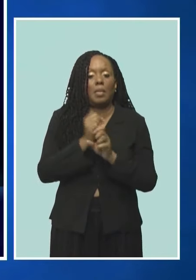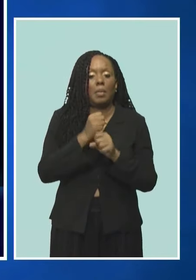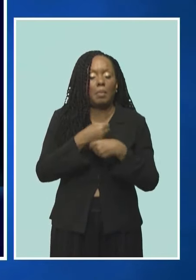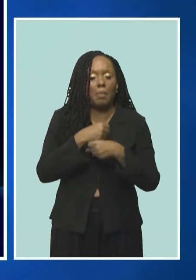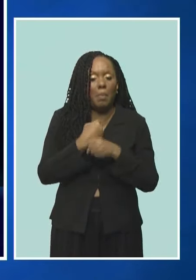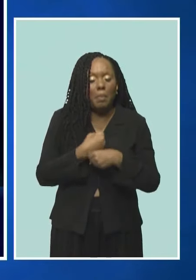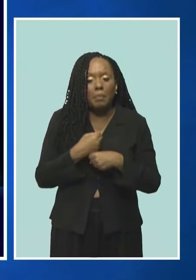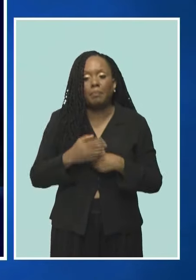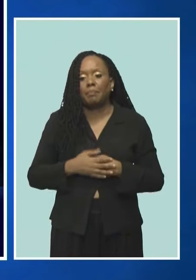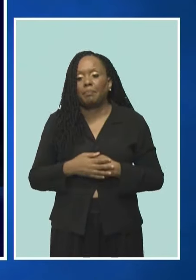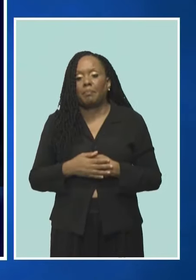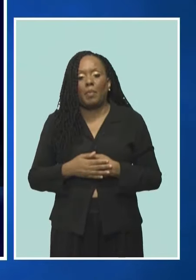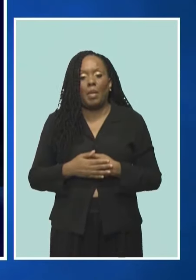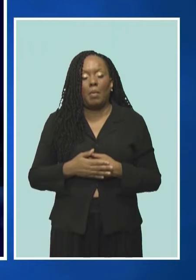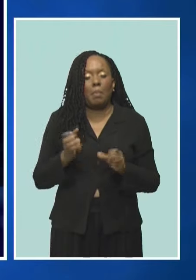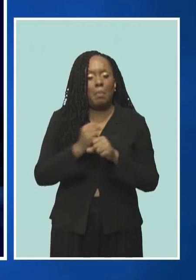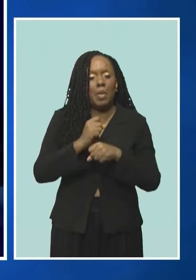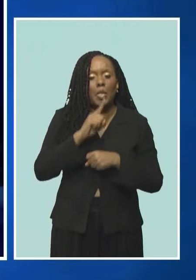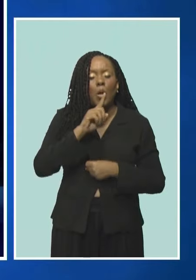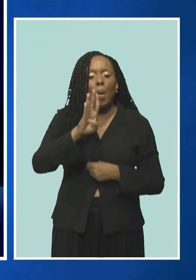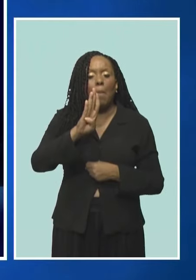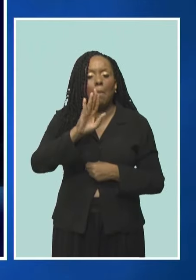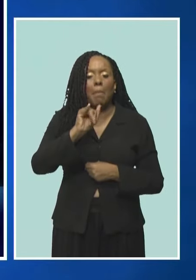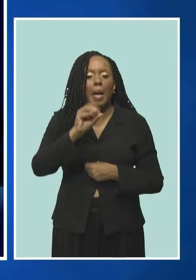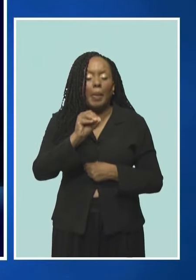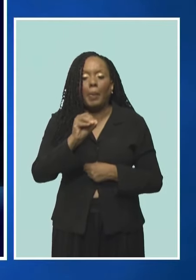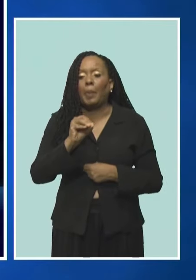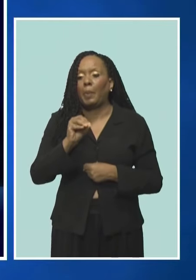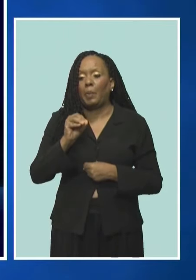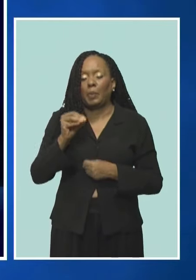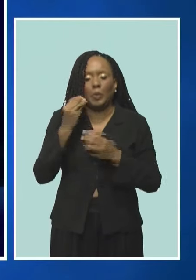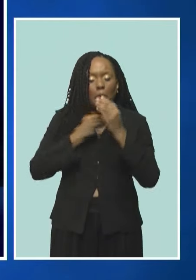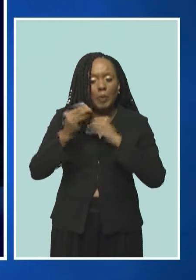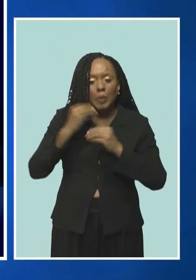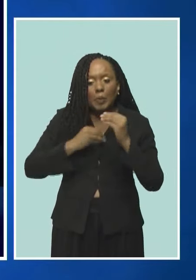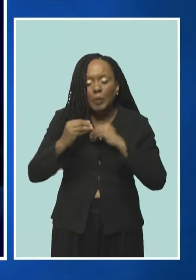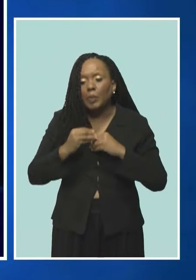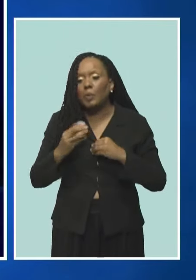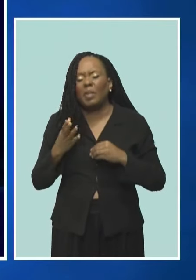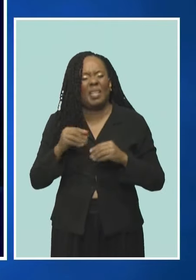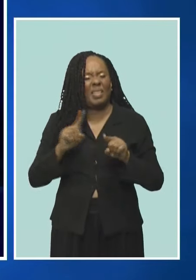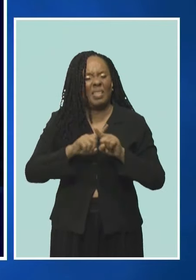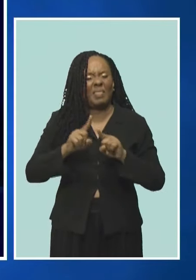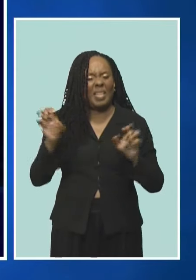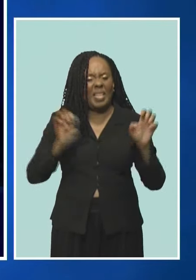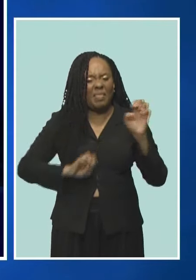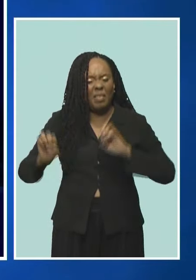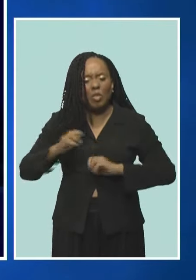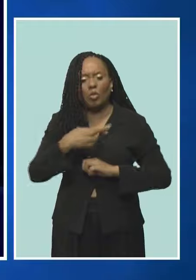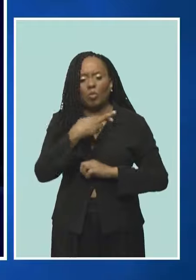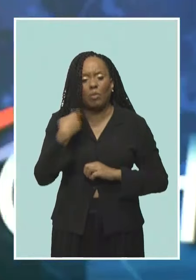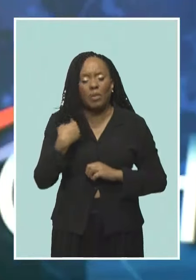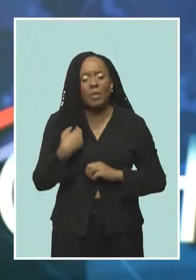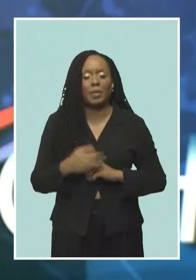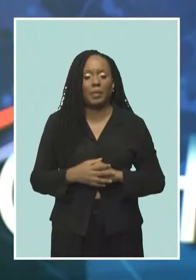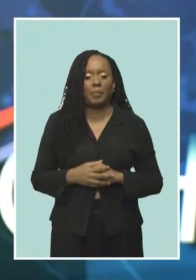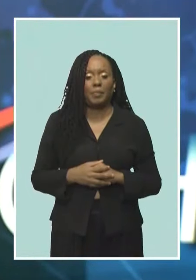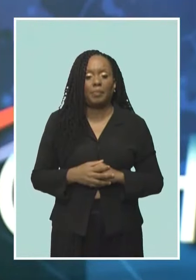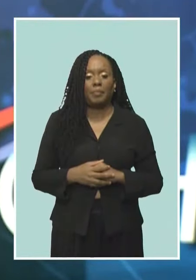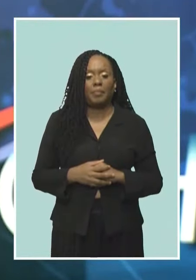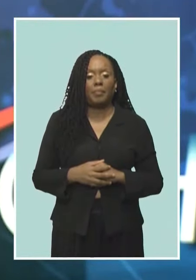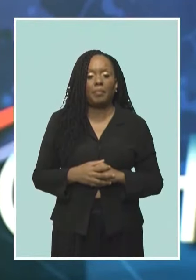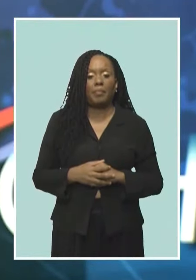biological food safety hazards, enforcement of recall plans, and evaluation of risks.